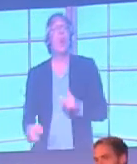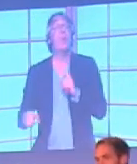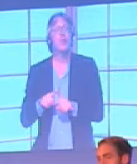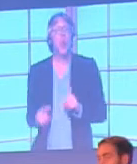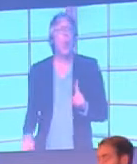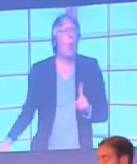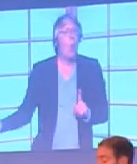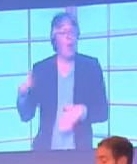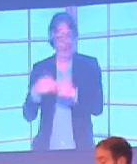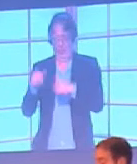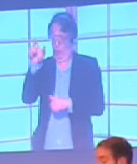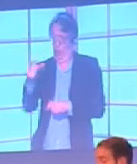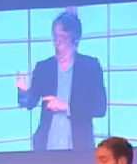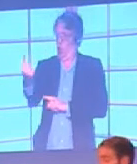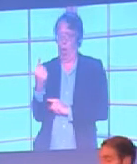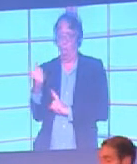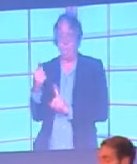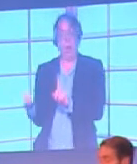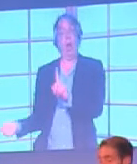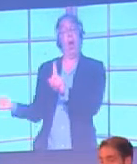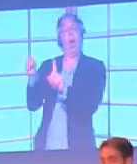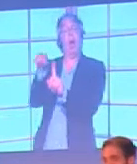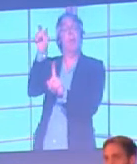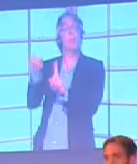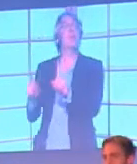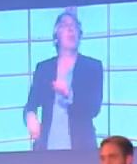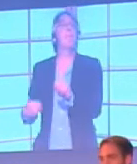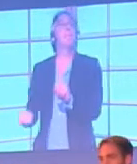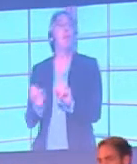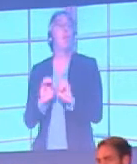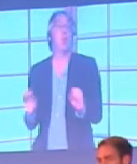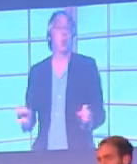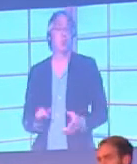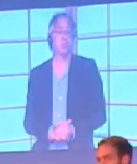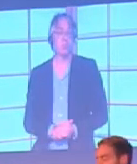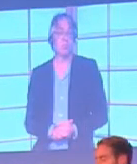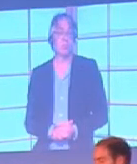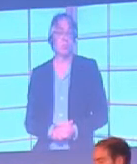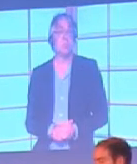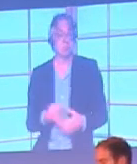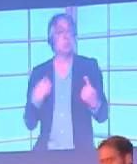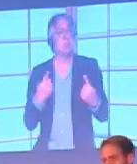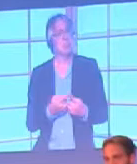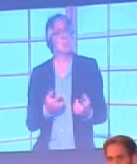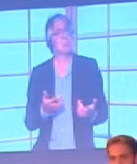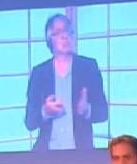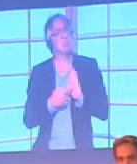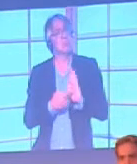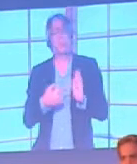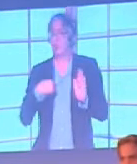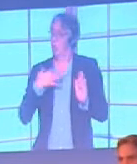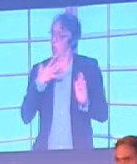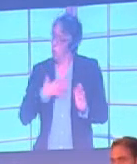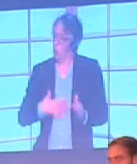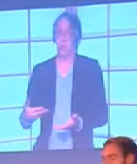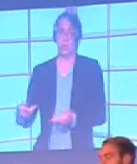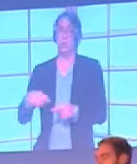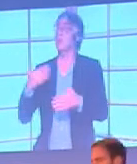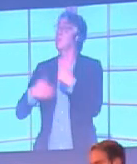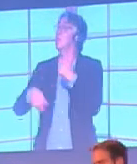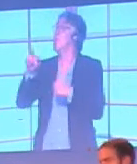companion. Because what we believe is we can put all the efforts in place to welcome those fans in the best possible